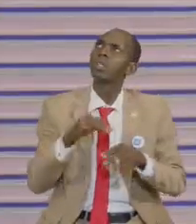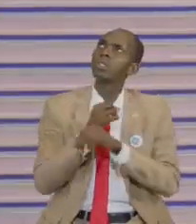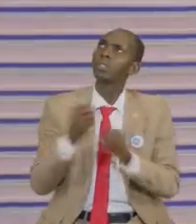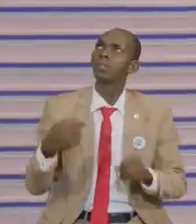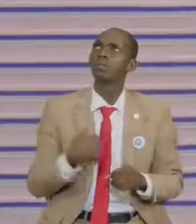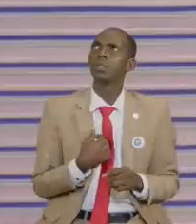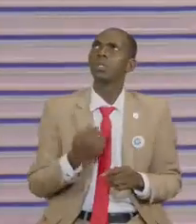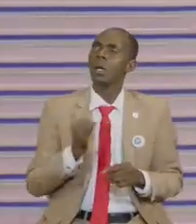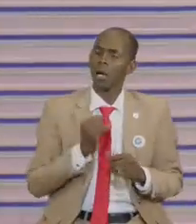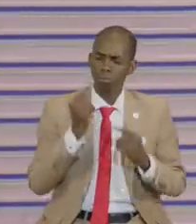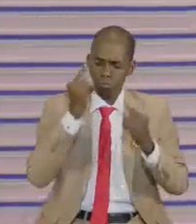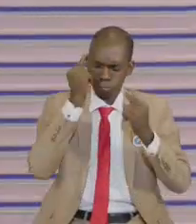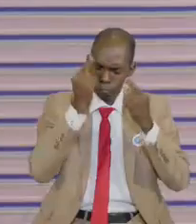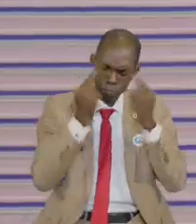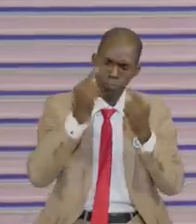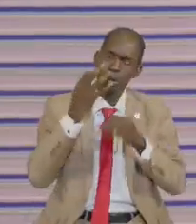every moment of my life.